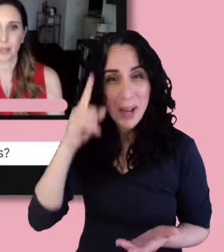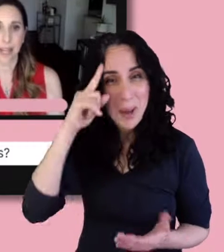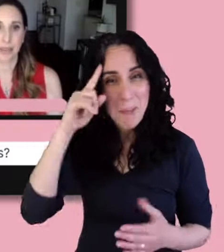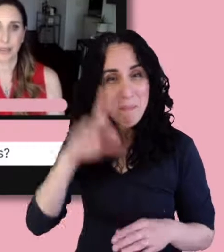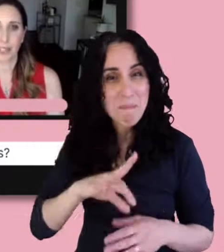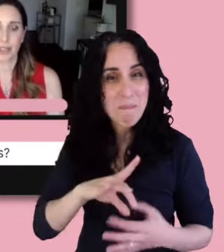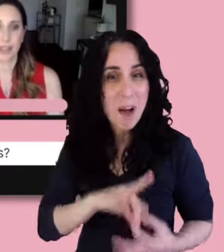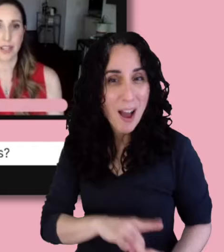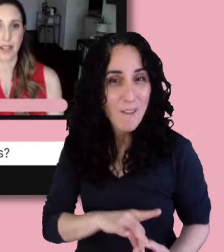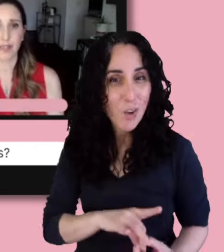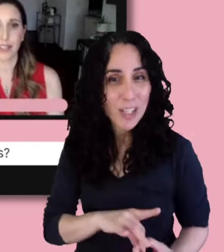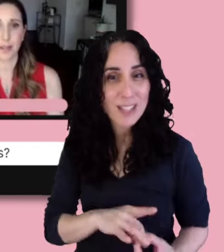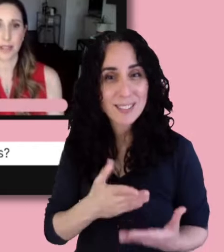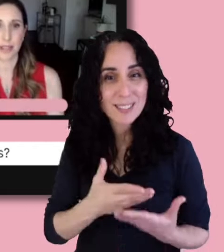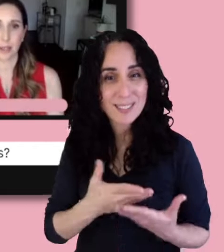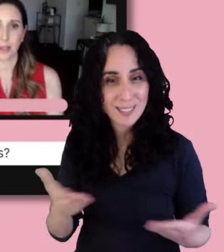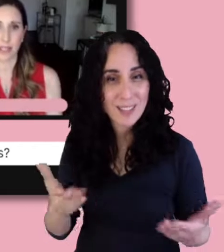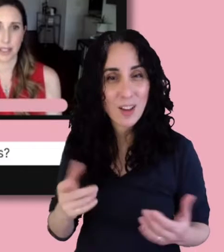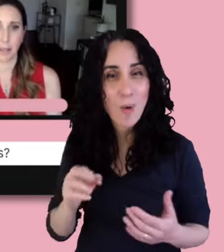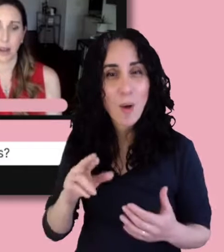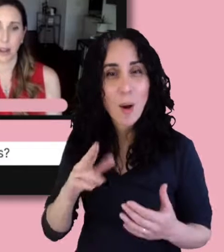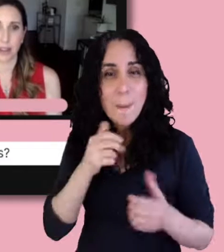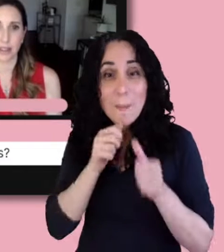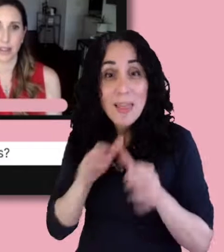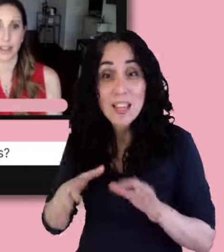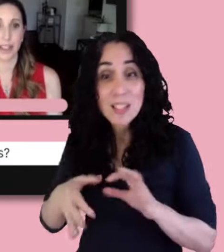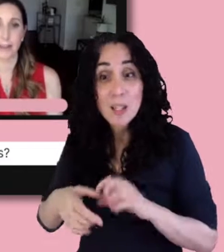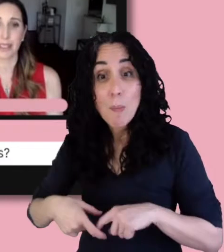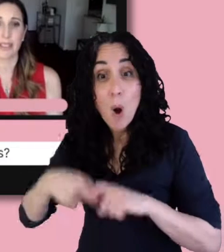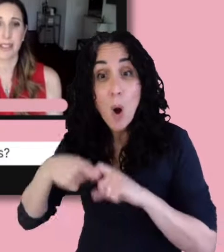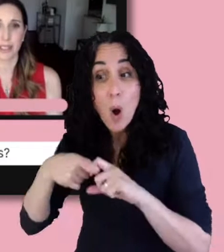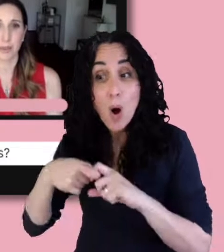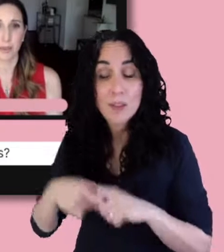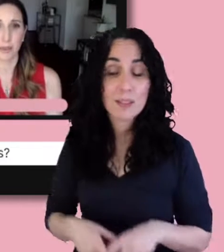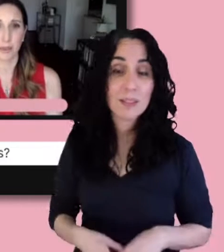the mindfulness stuff. That could be that blessed pause. That could